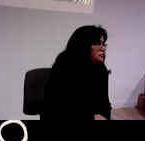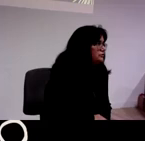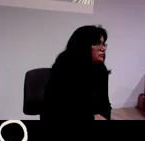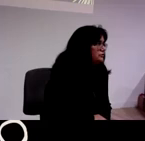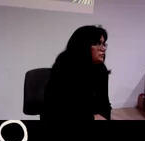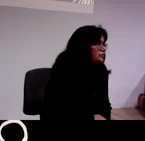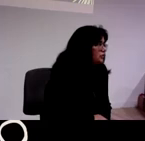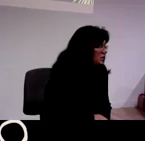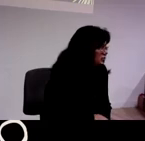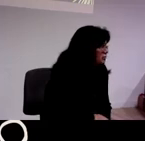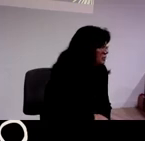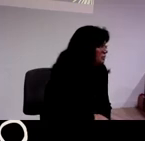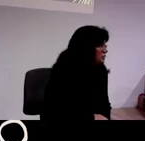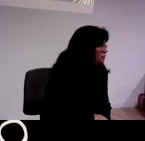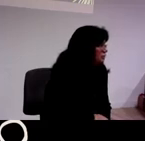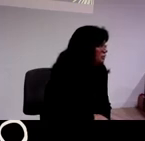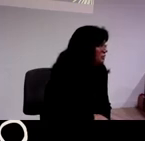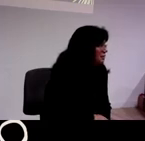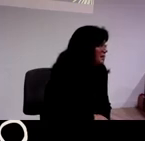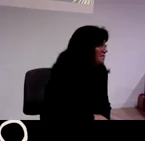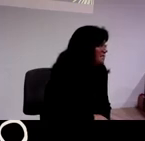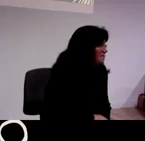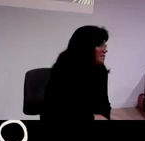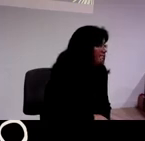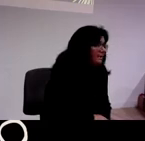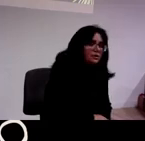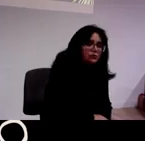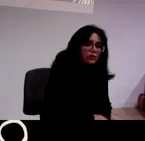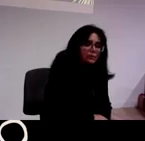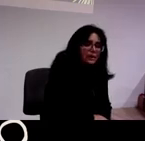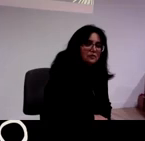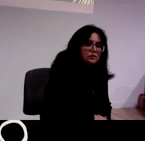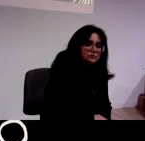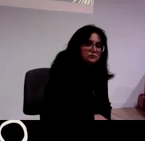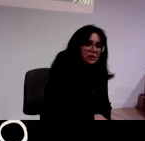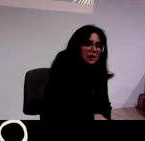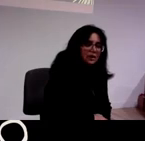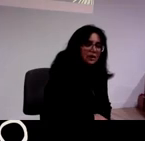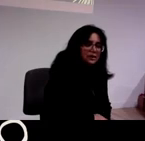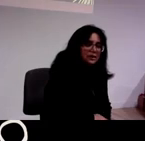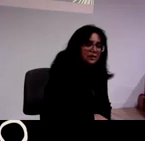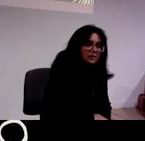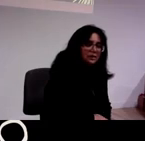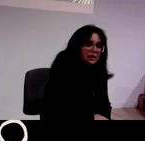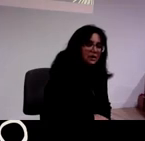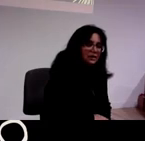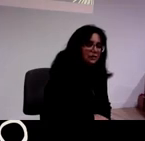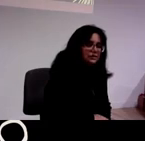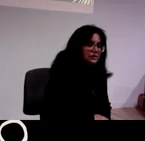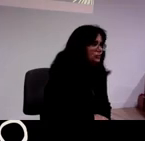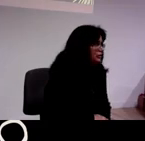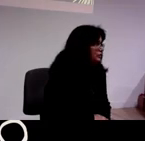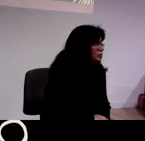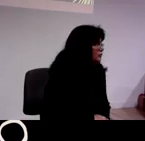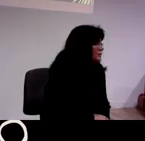resource or are you the resource for the community? So balon in our